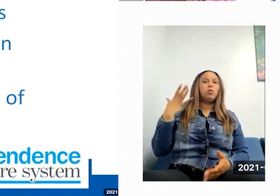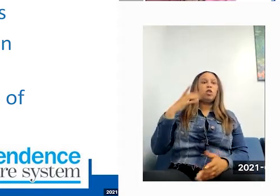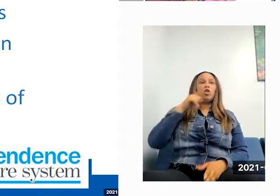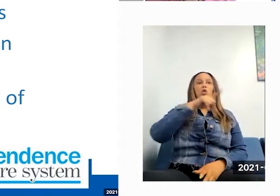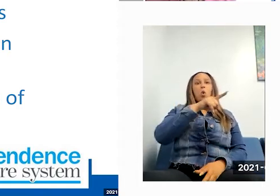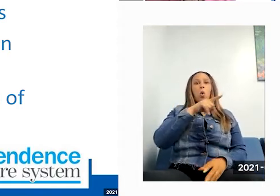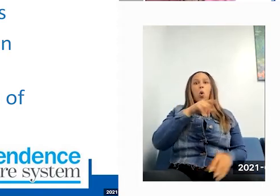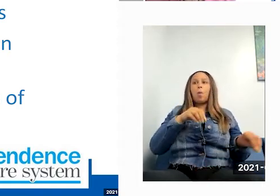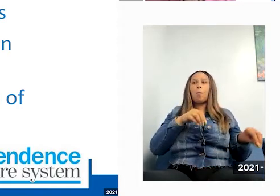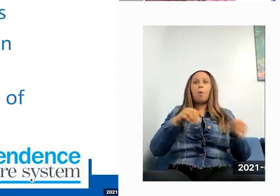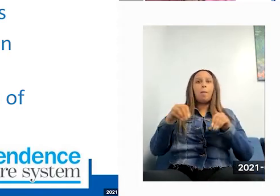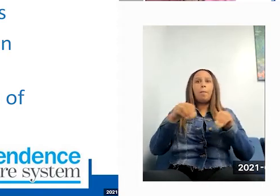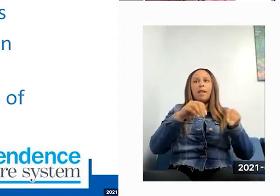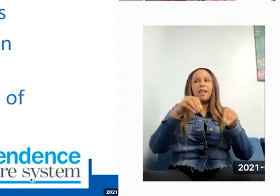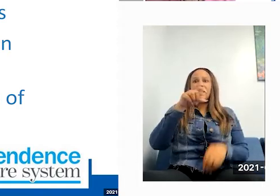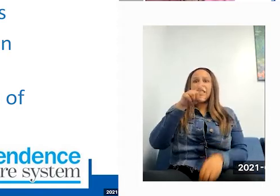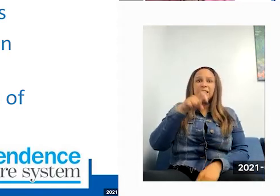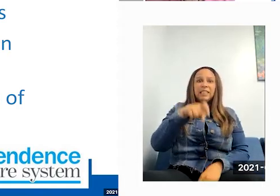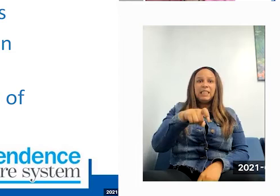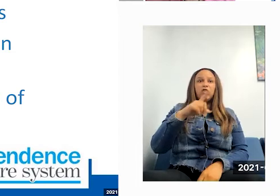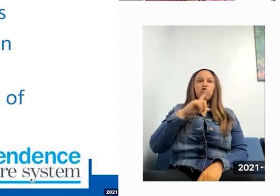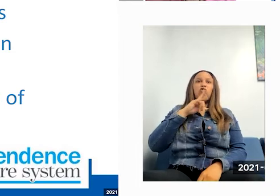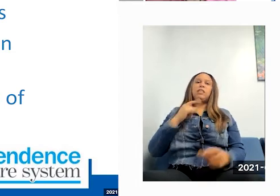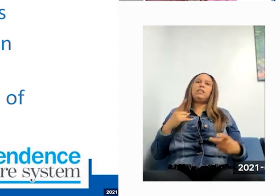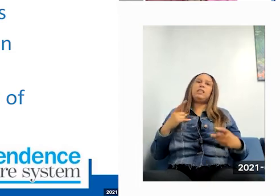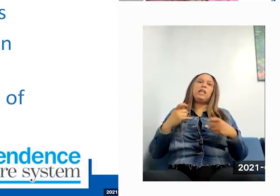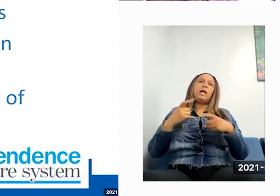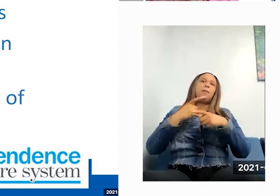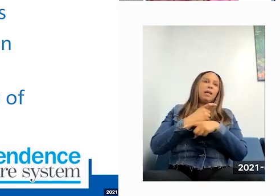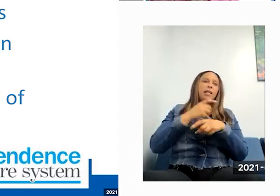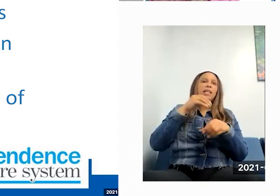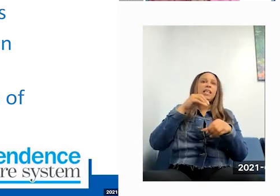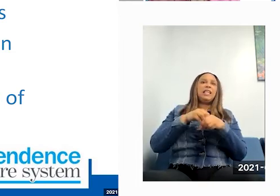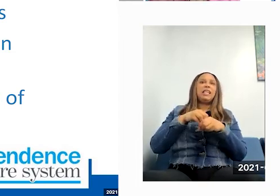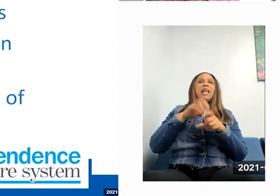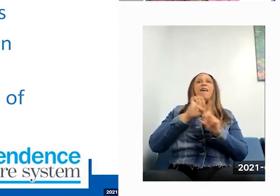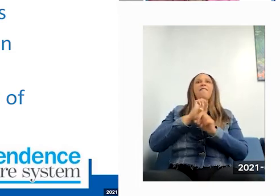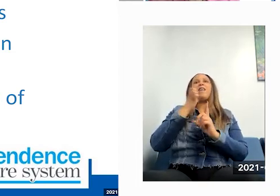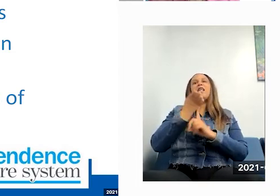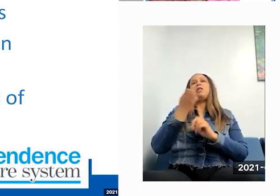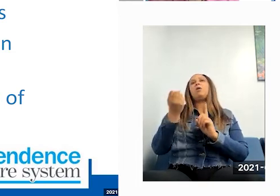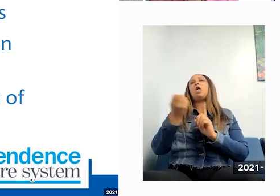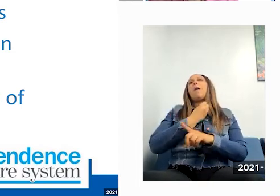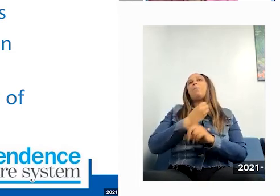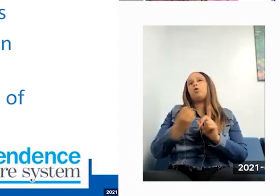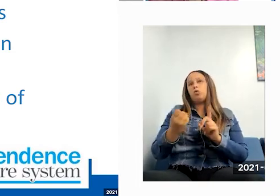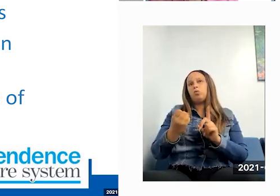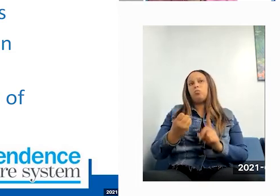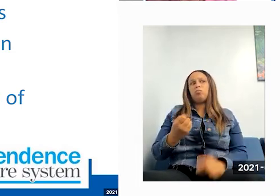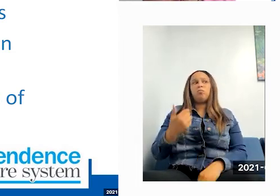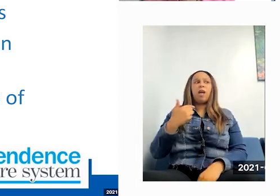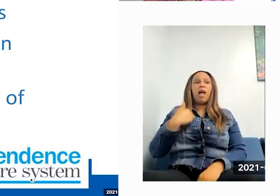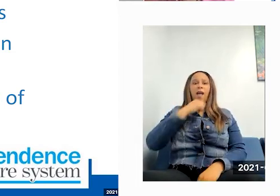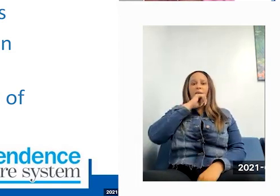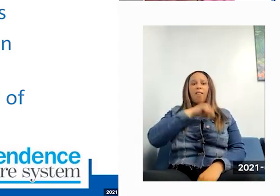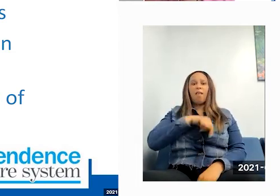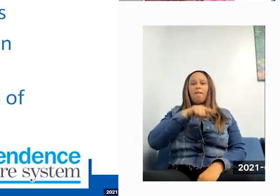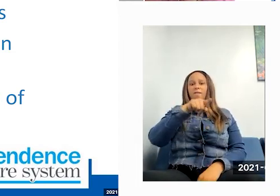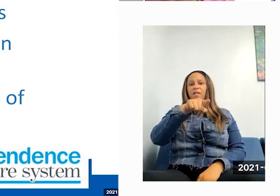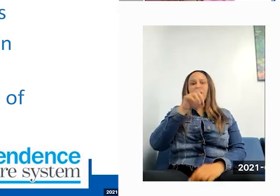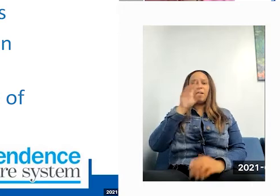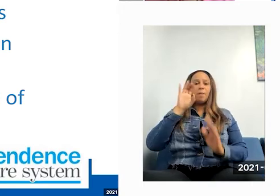they're in a mobility, in an environment of use. So I love this graphic because it's really showing